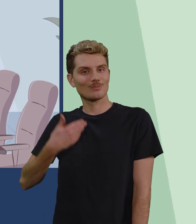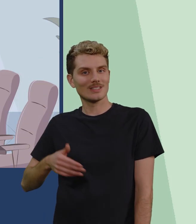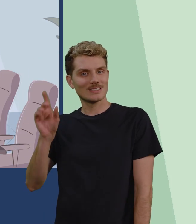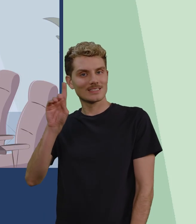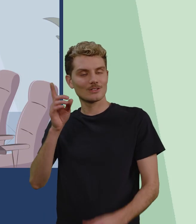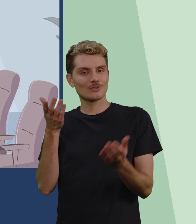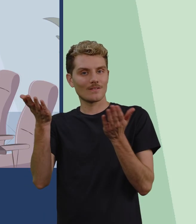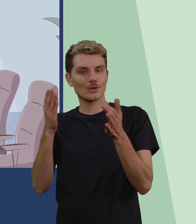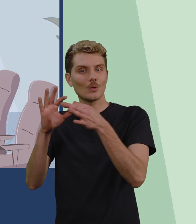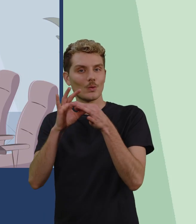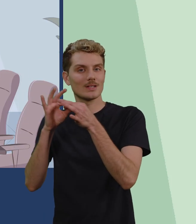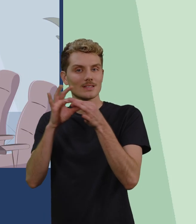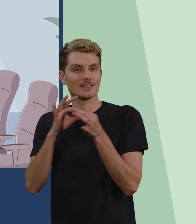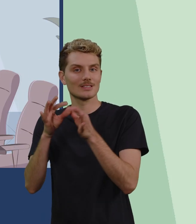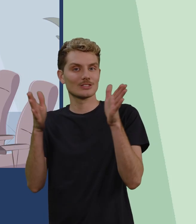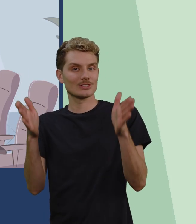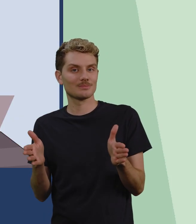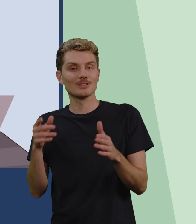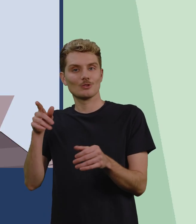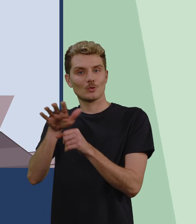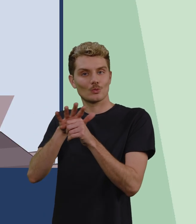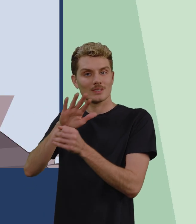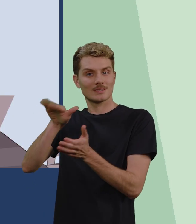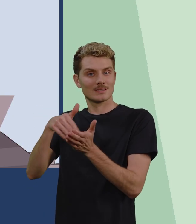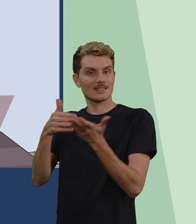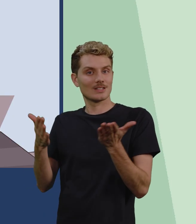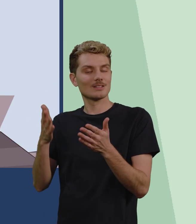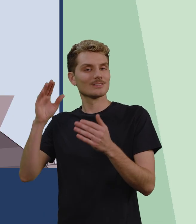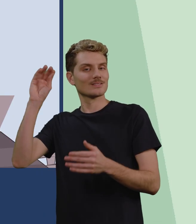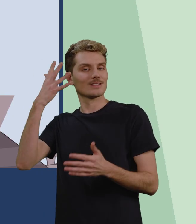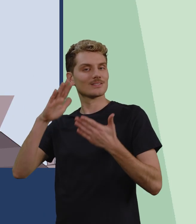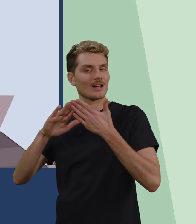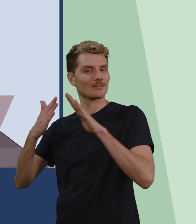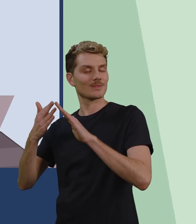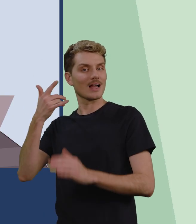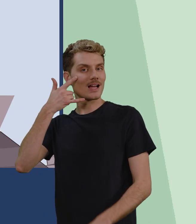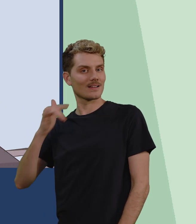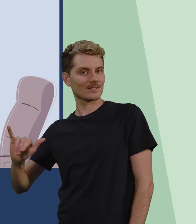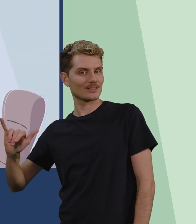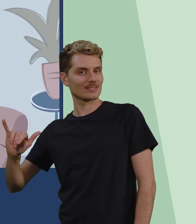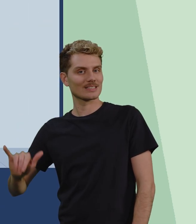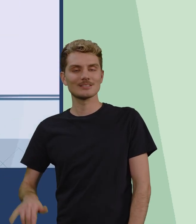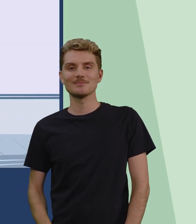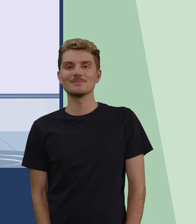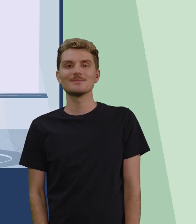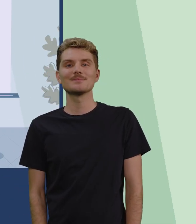Hello, I'm Danny, a service coordinator at the Regional Center here in Sunnytown, California.